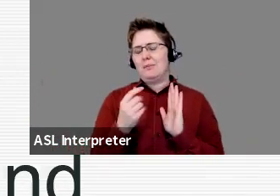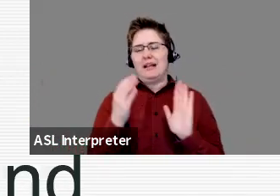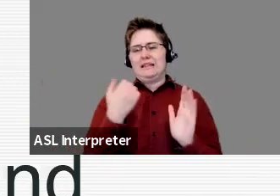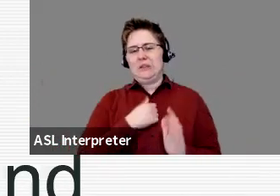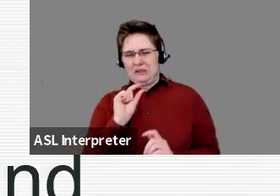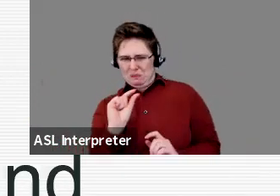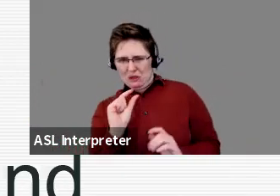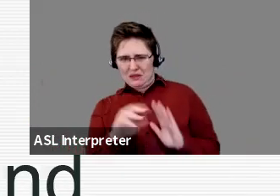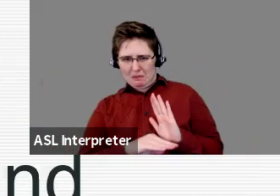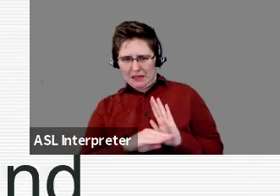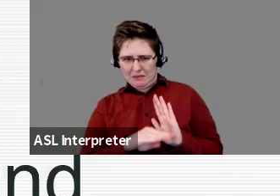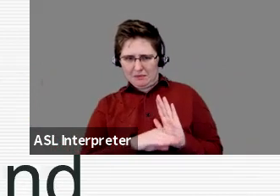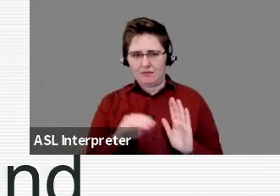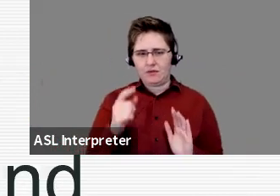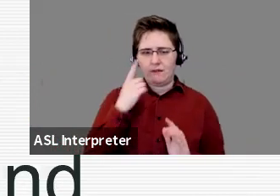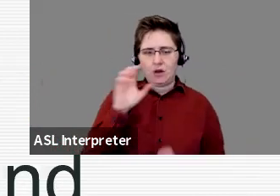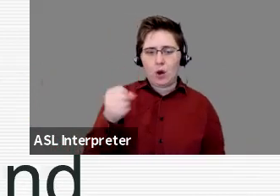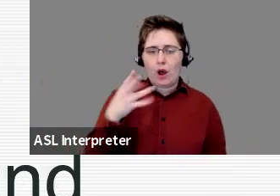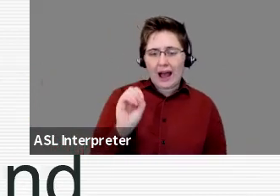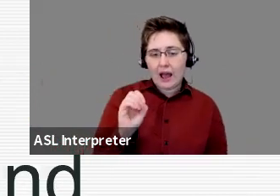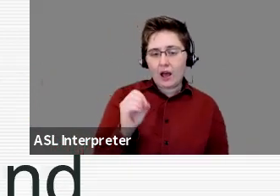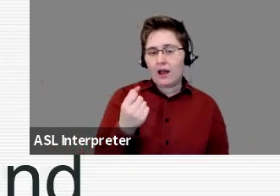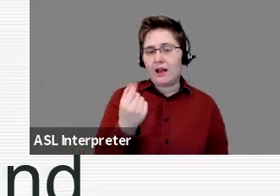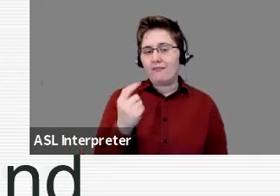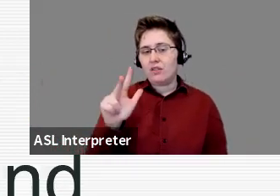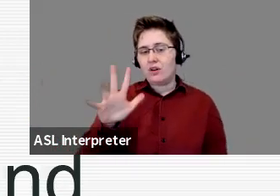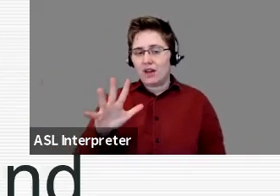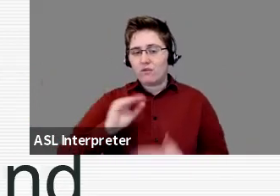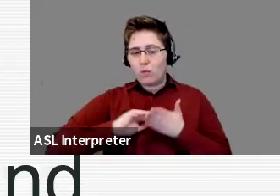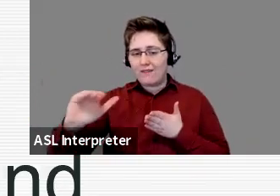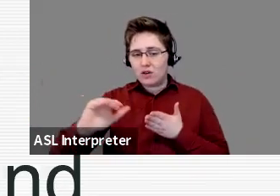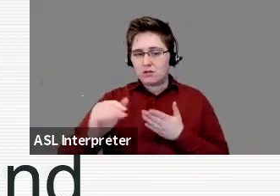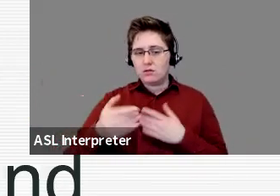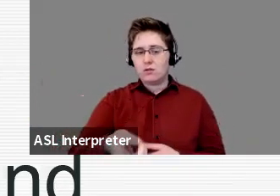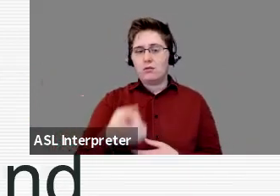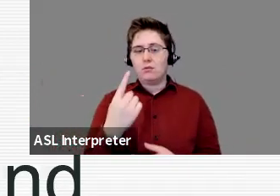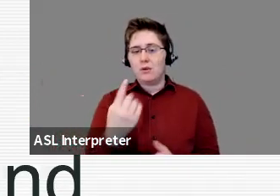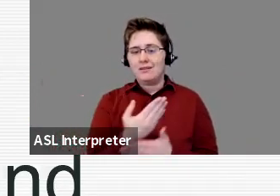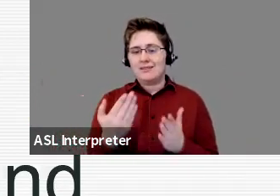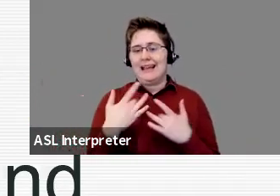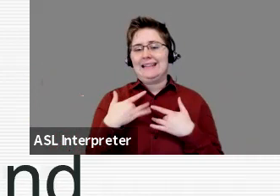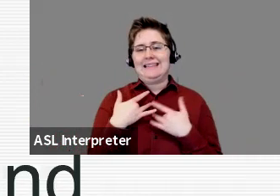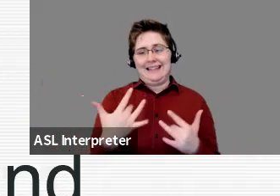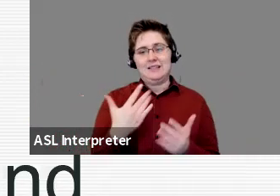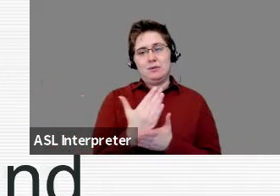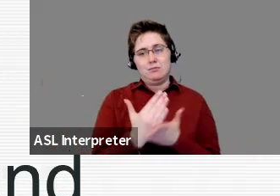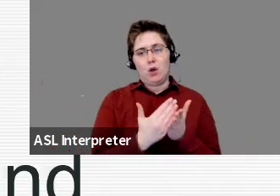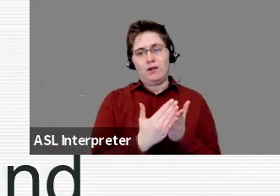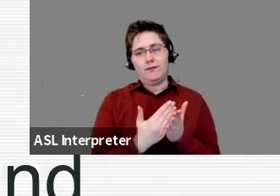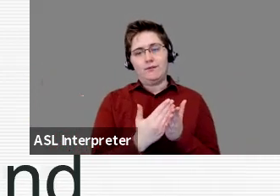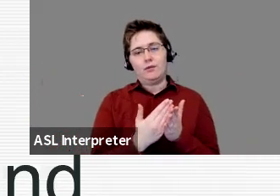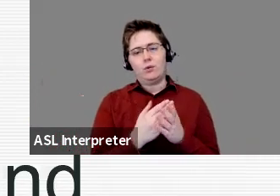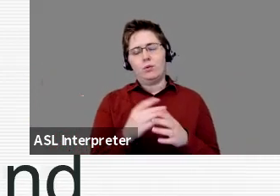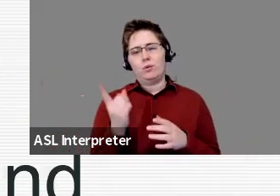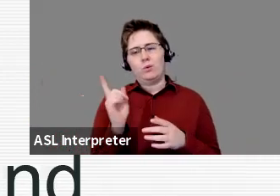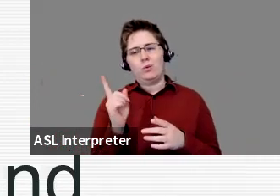small down here, for the Ohio 1135 waivers. One of the things, and this tends to be part of where it